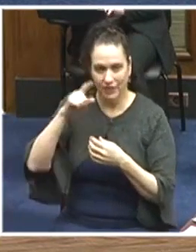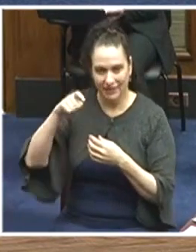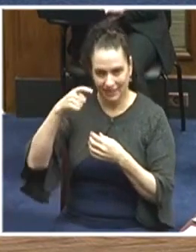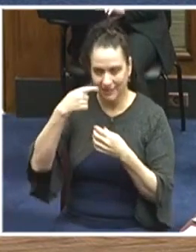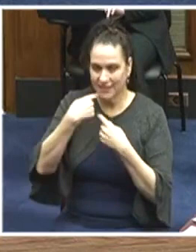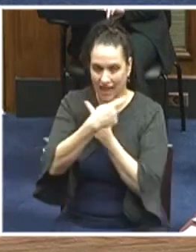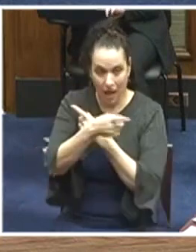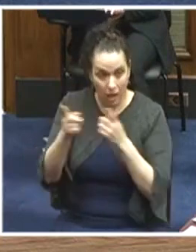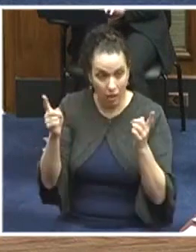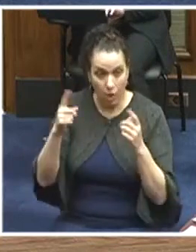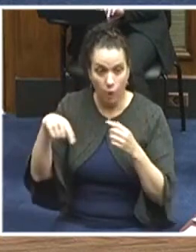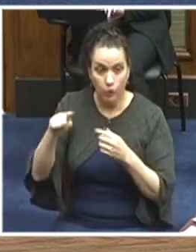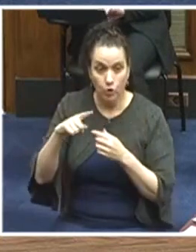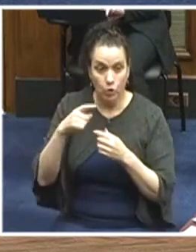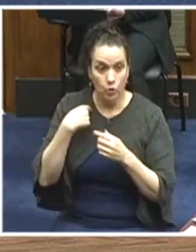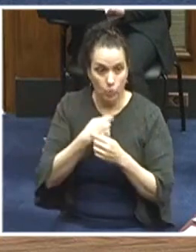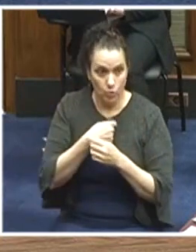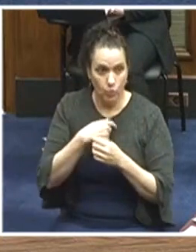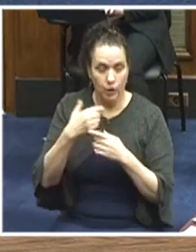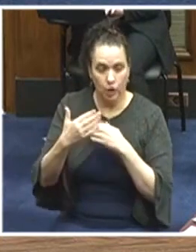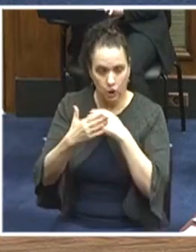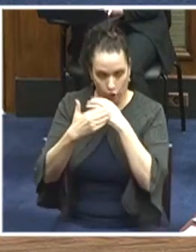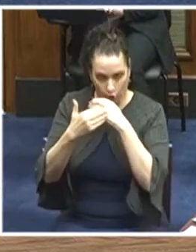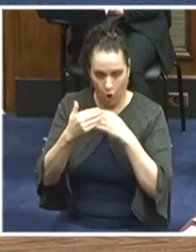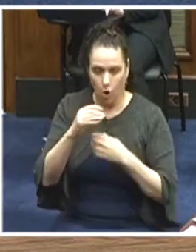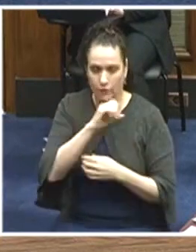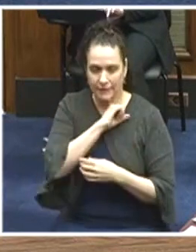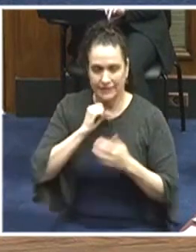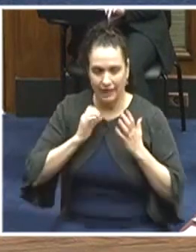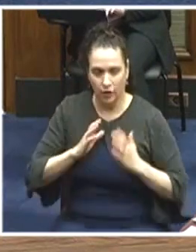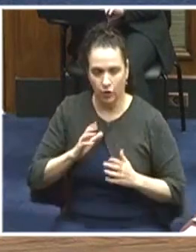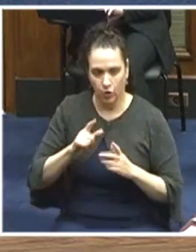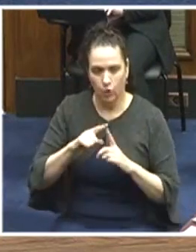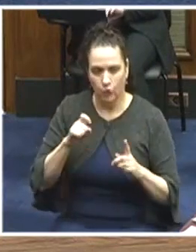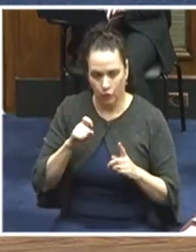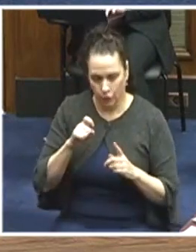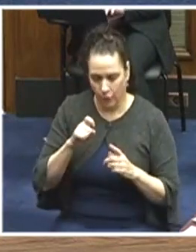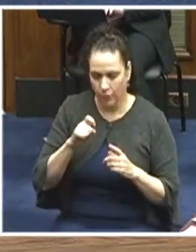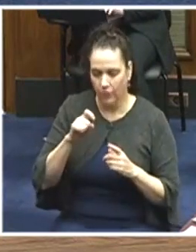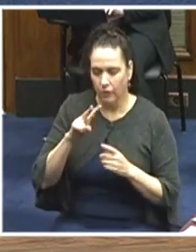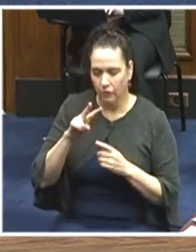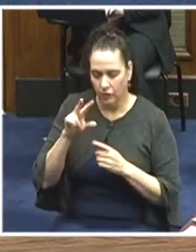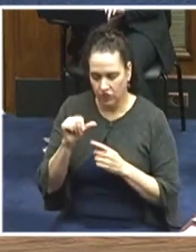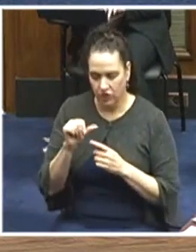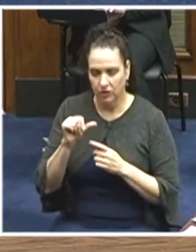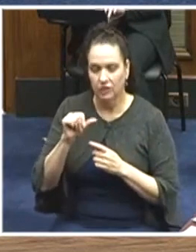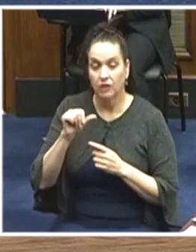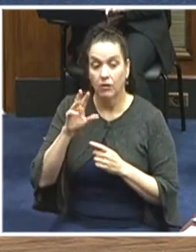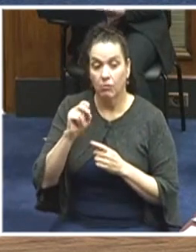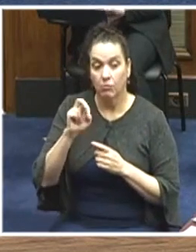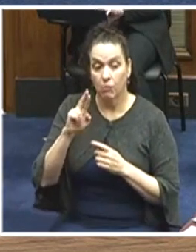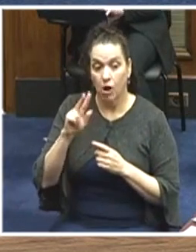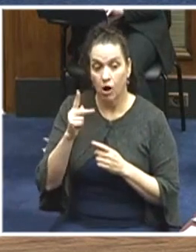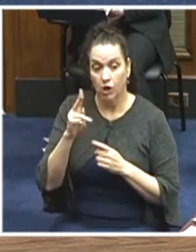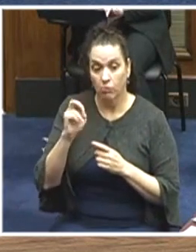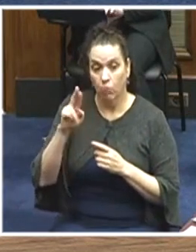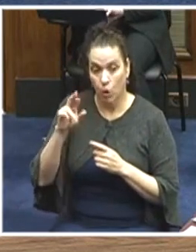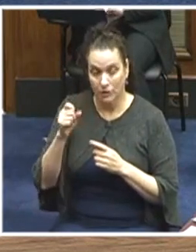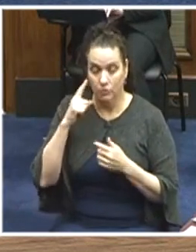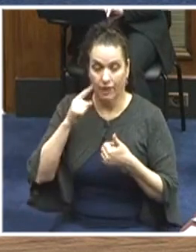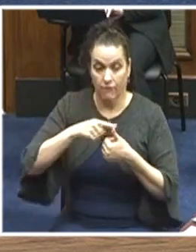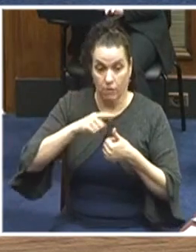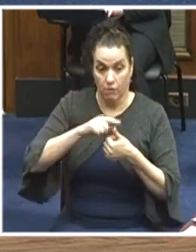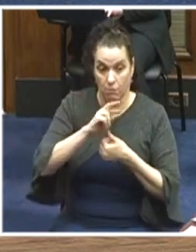Specifically, we had called Senator Mark Warner from Virginia, one of our senators, so he could bully a private company, Cigna in the first instance and Anthem in the